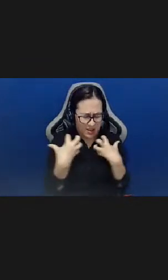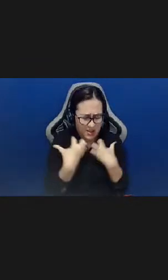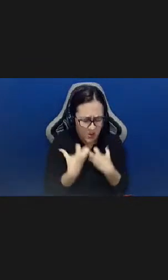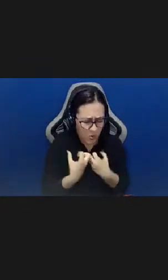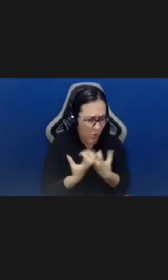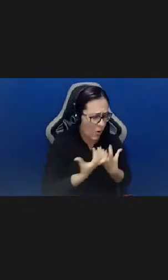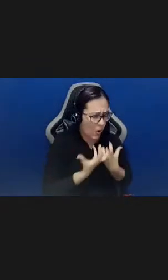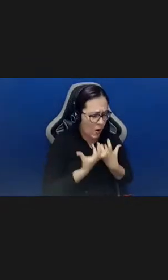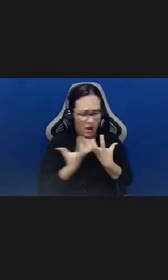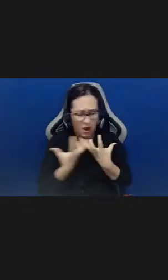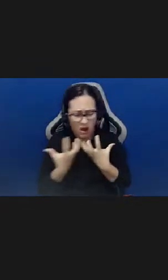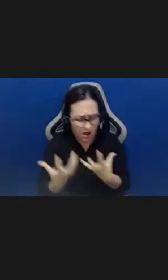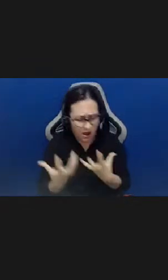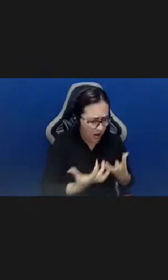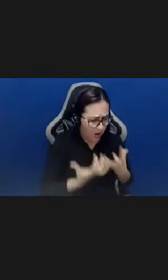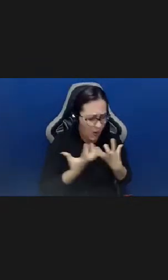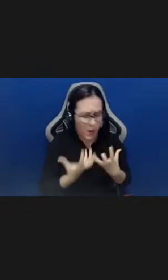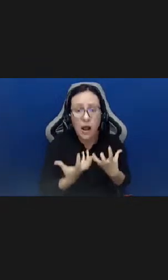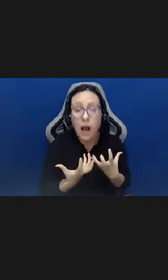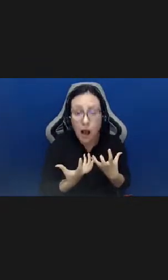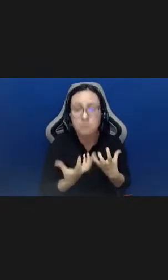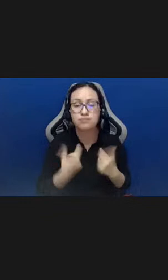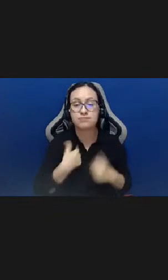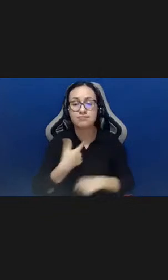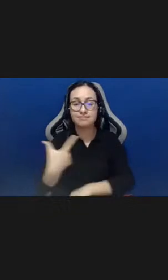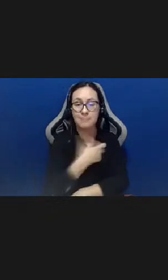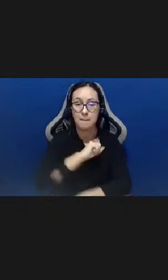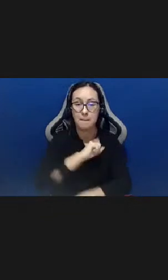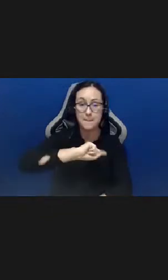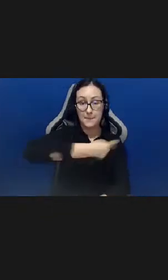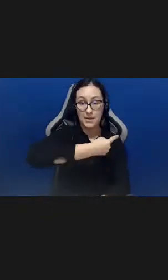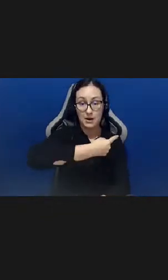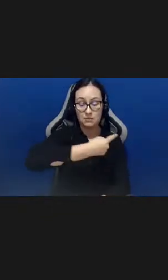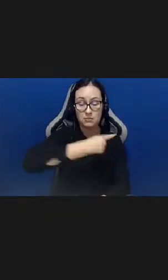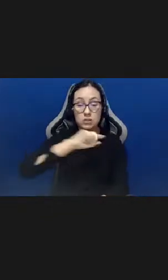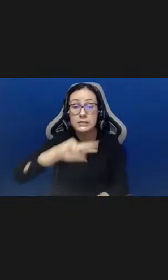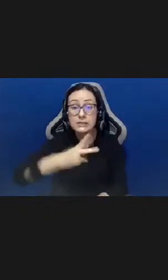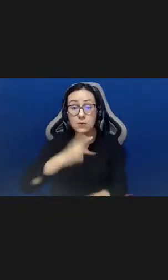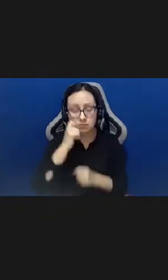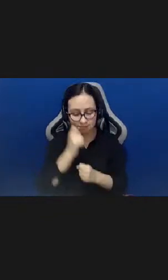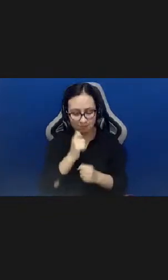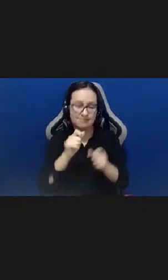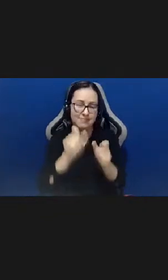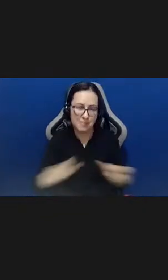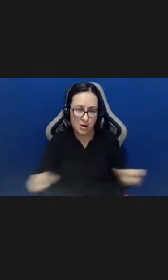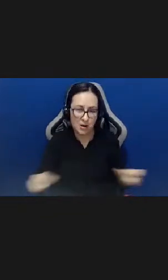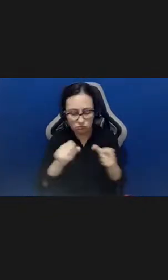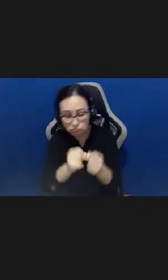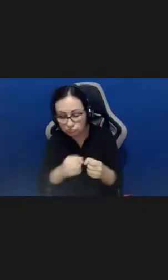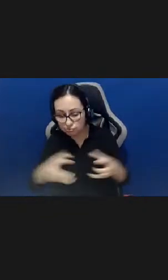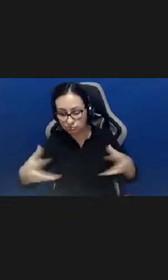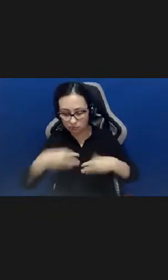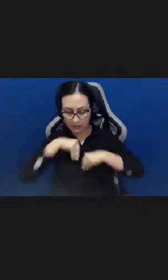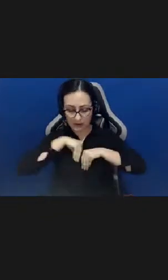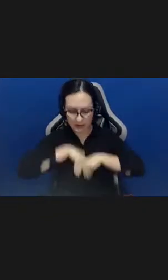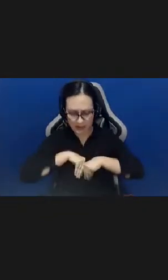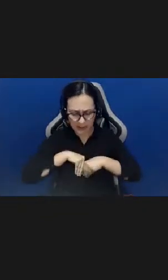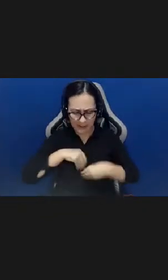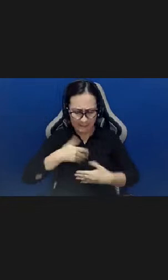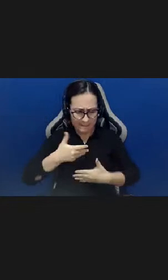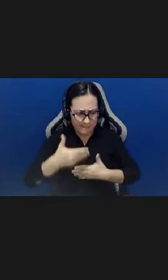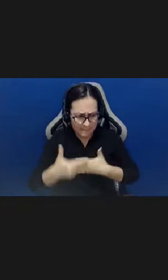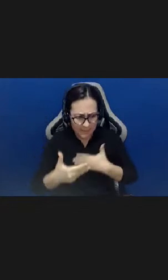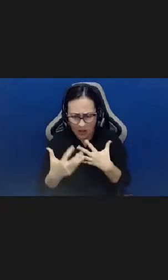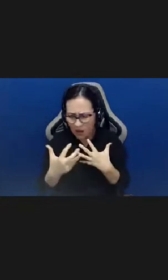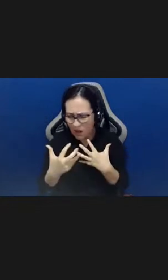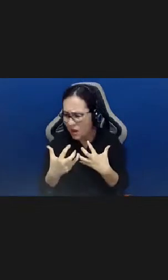People with pre-existing conditions, they will suffer worsening conditions because of the disruption of services. And in the